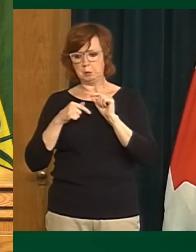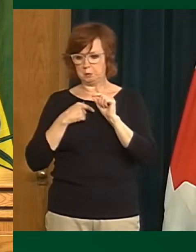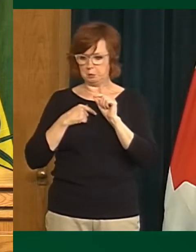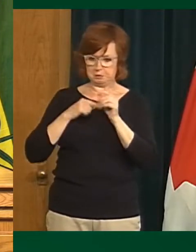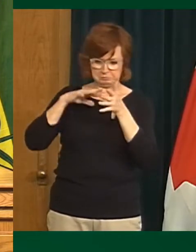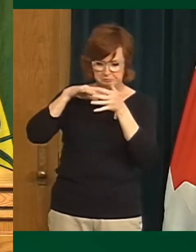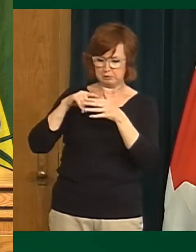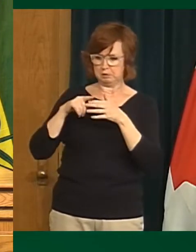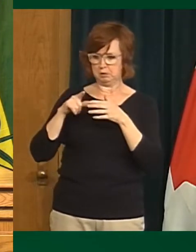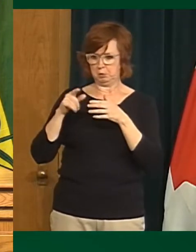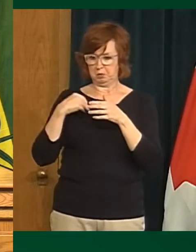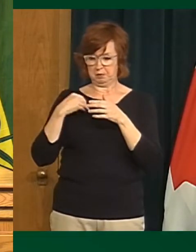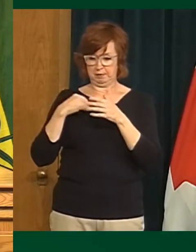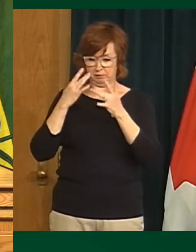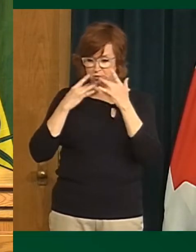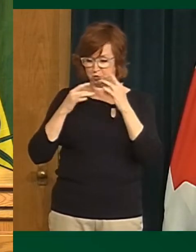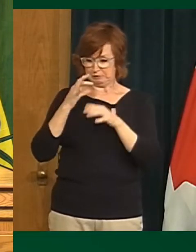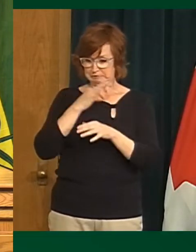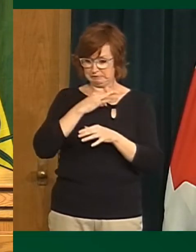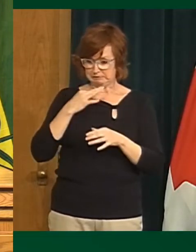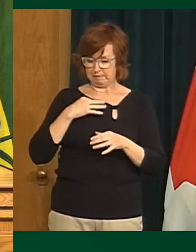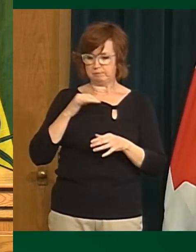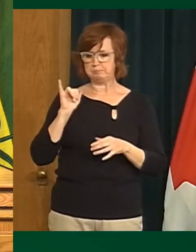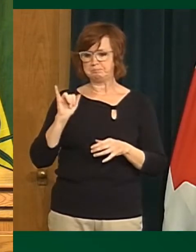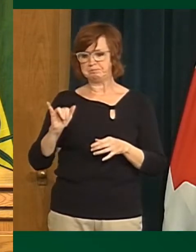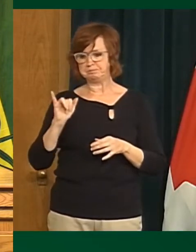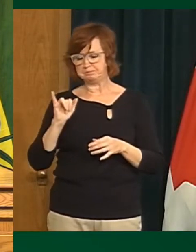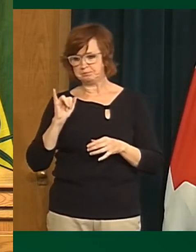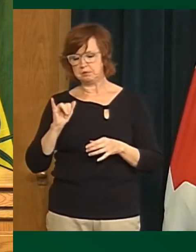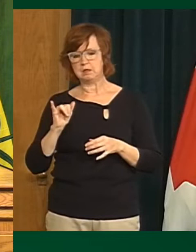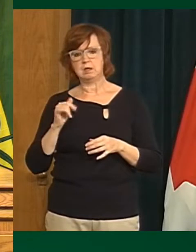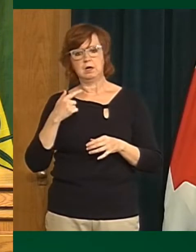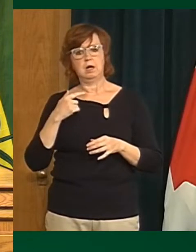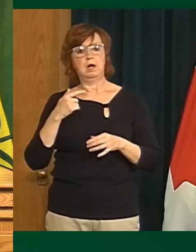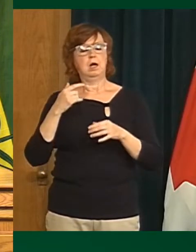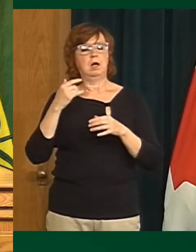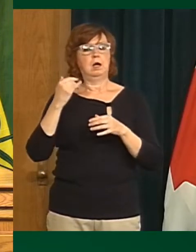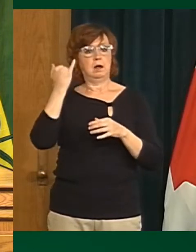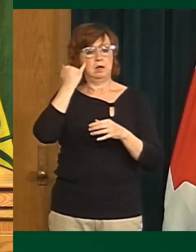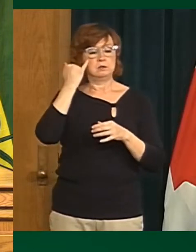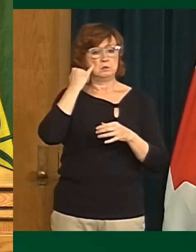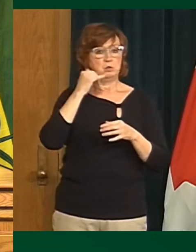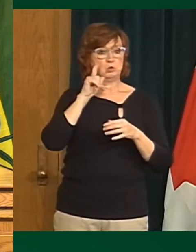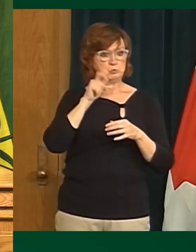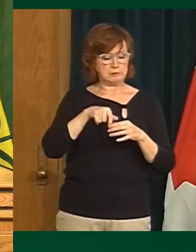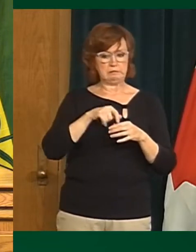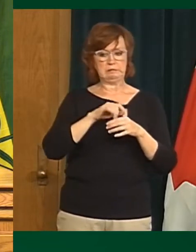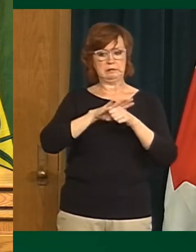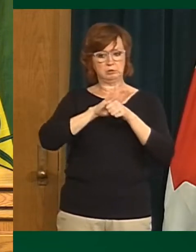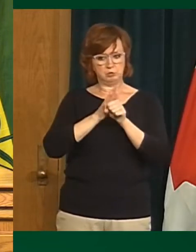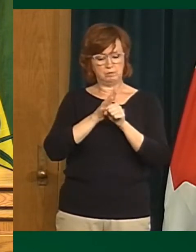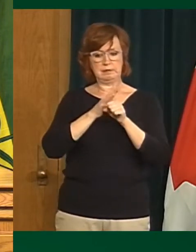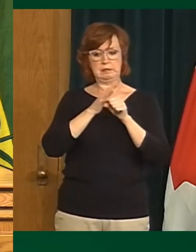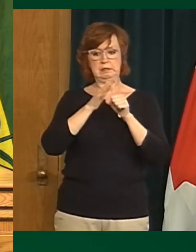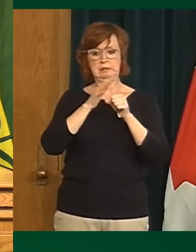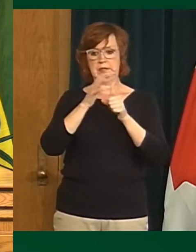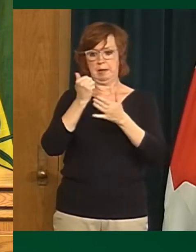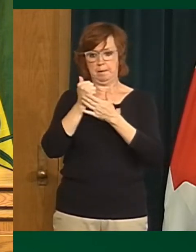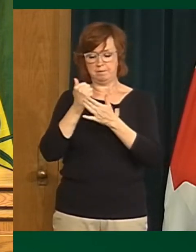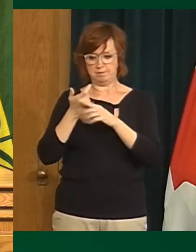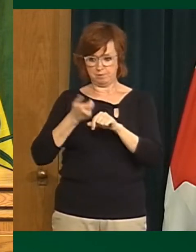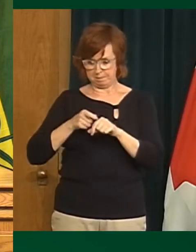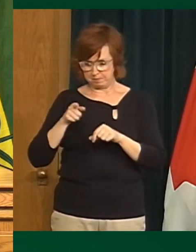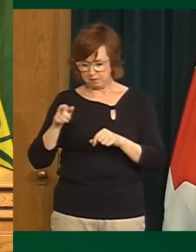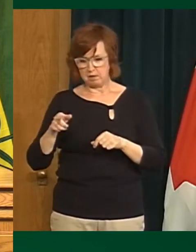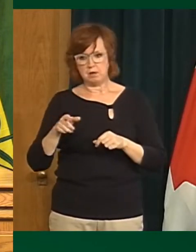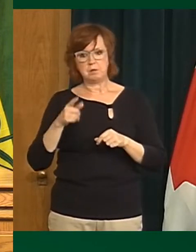in all of these facilities is what does the staffing mix look like when we have the cohort staff? And as you've already pointed out, we will be training the staff